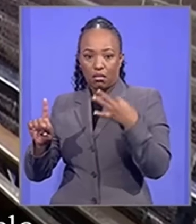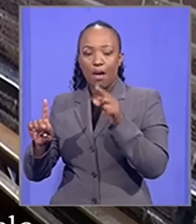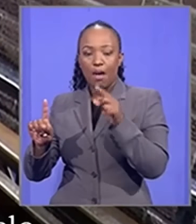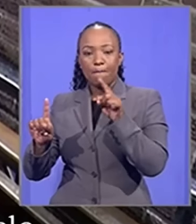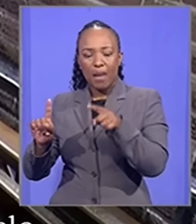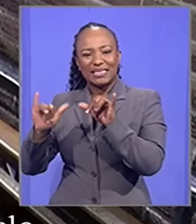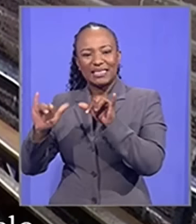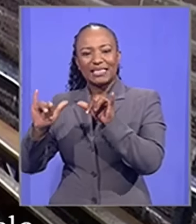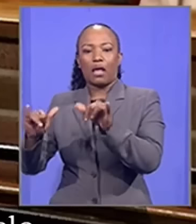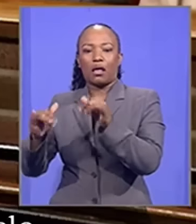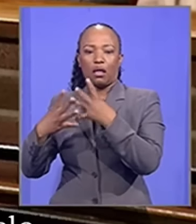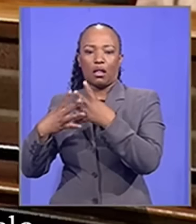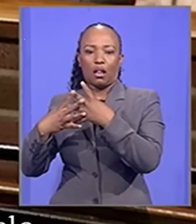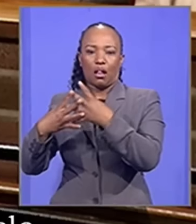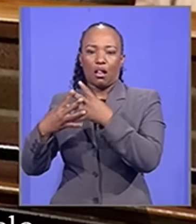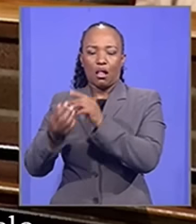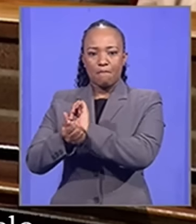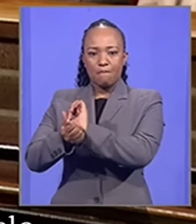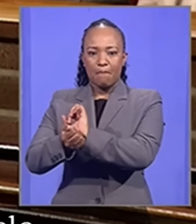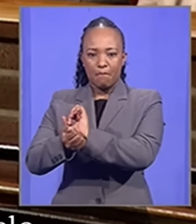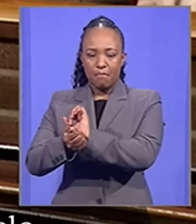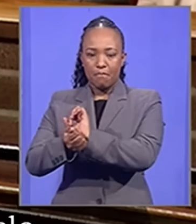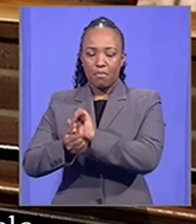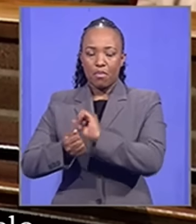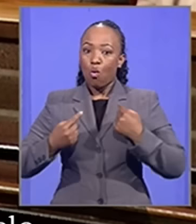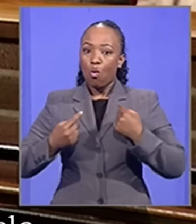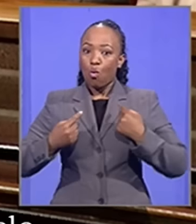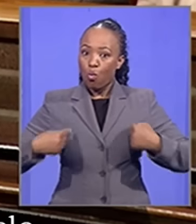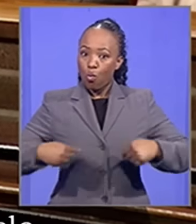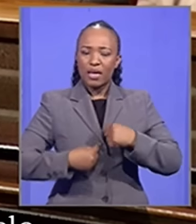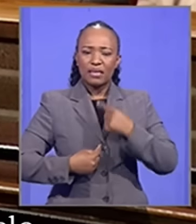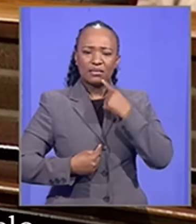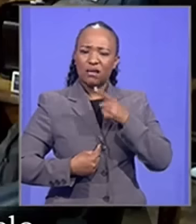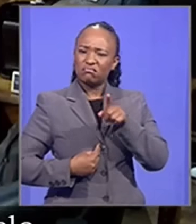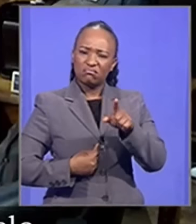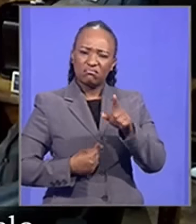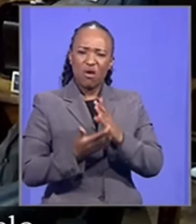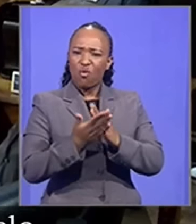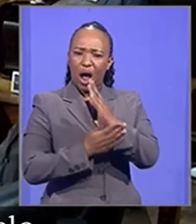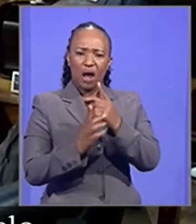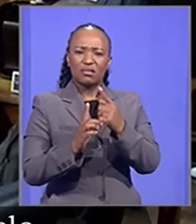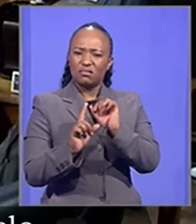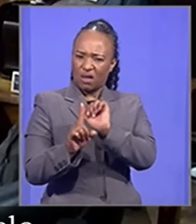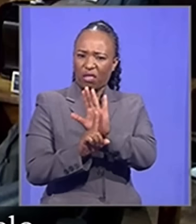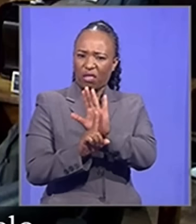We state that that is a further violation of her rights.